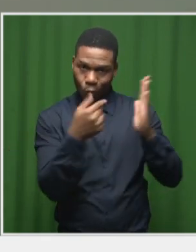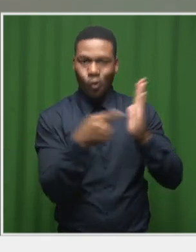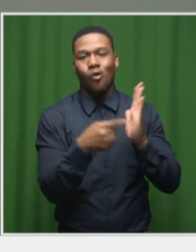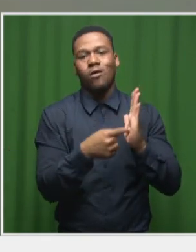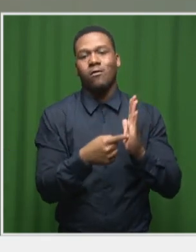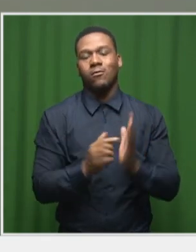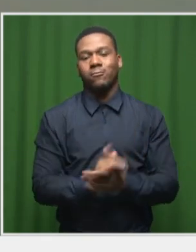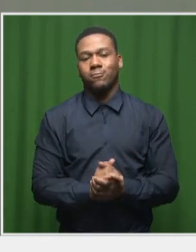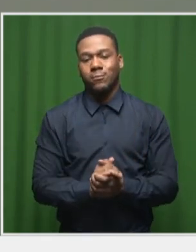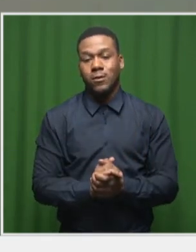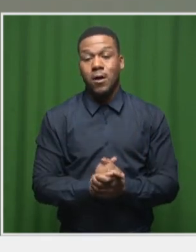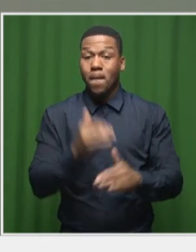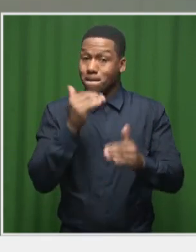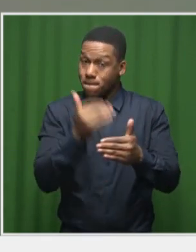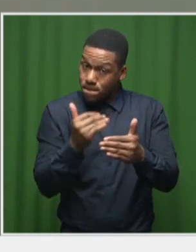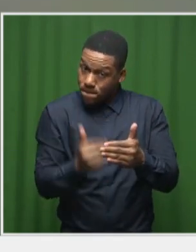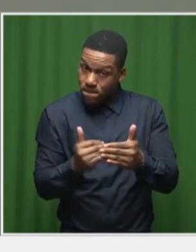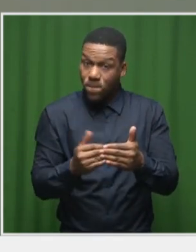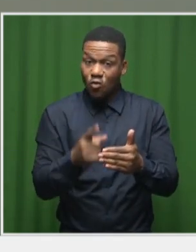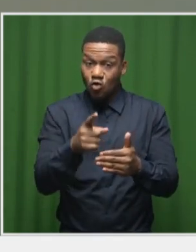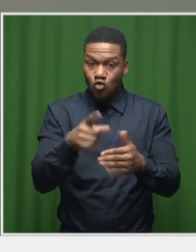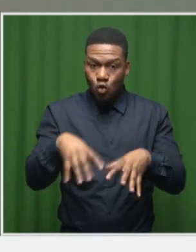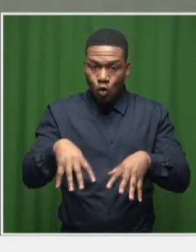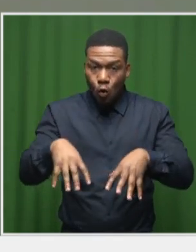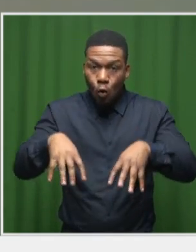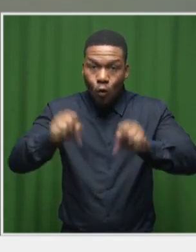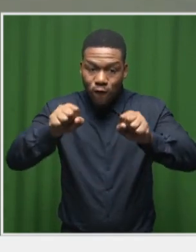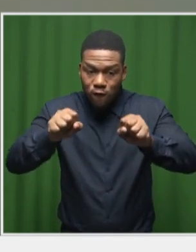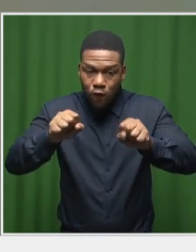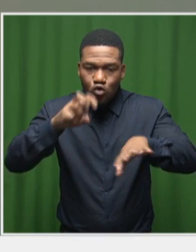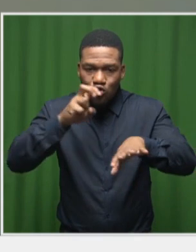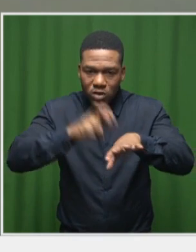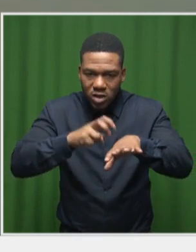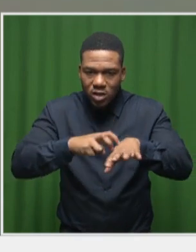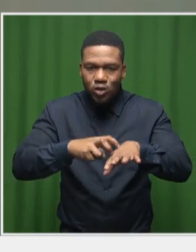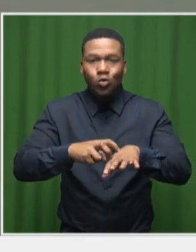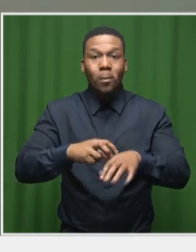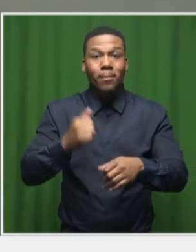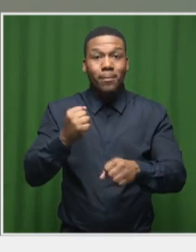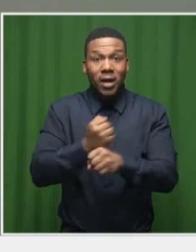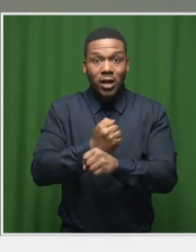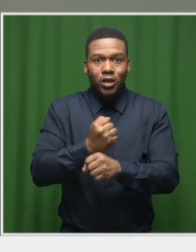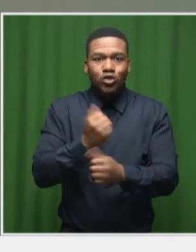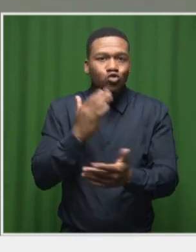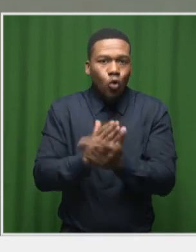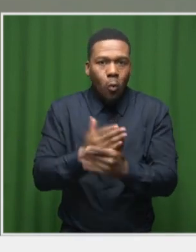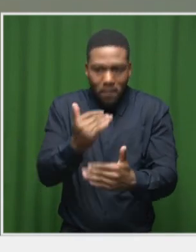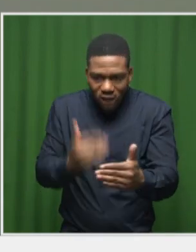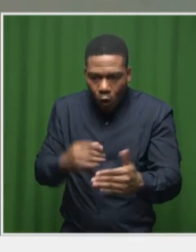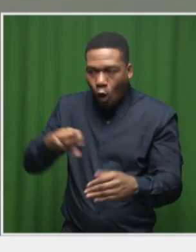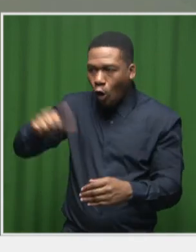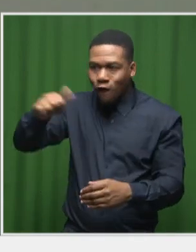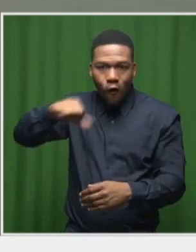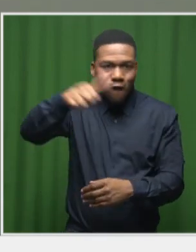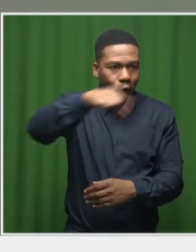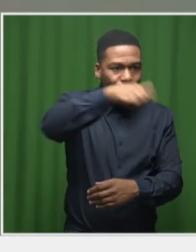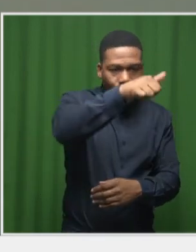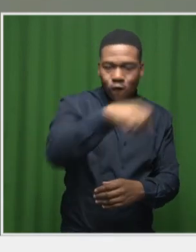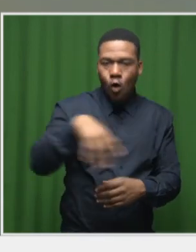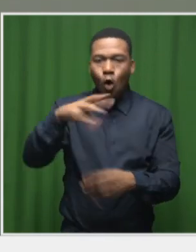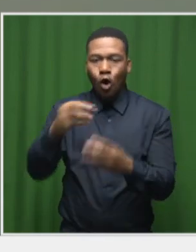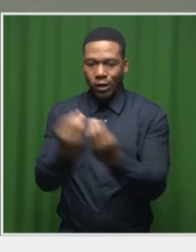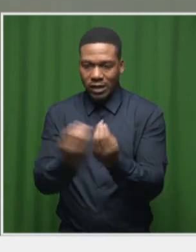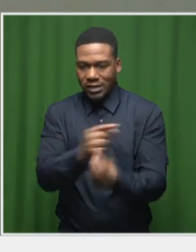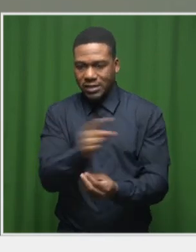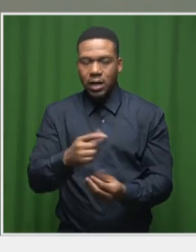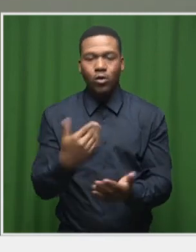you can be load shed, you just need to switch off those appliances for you basically to